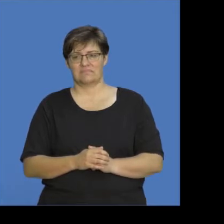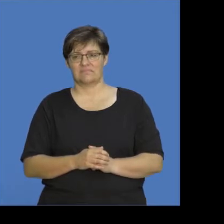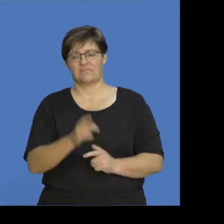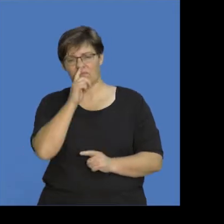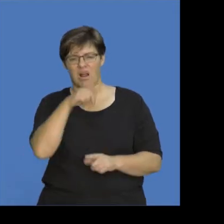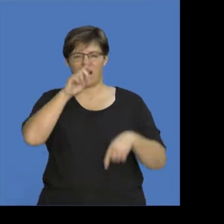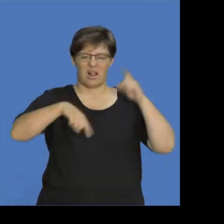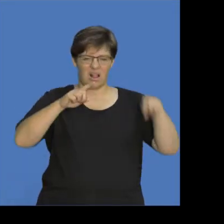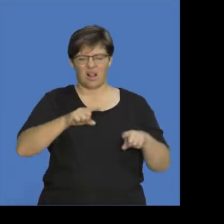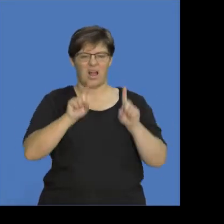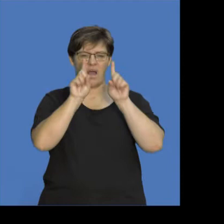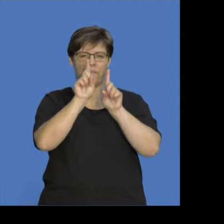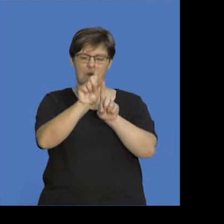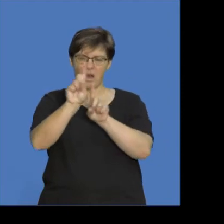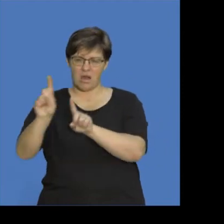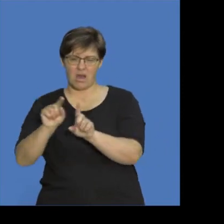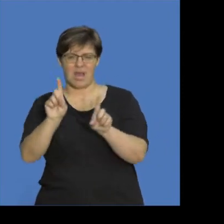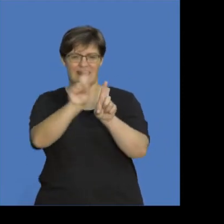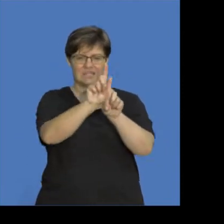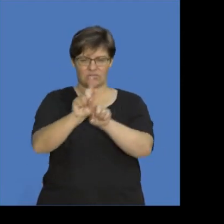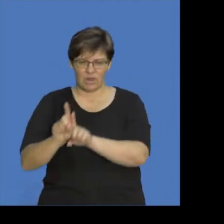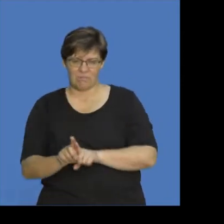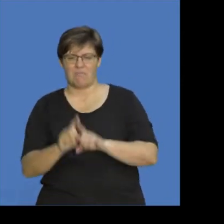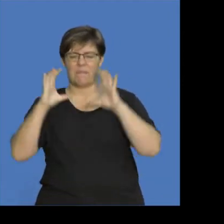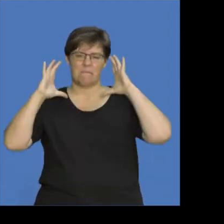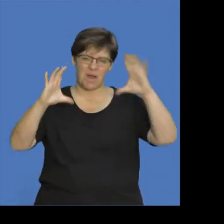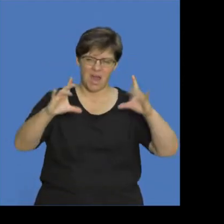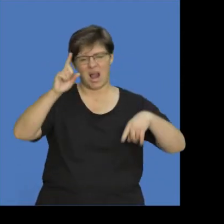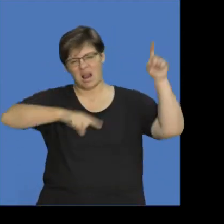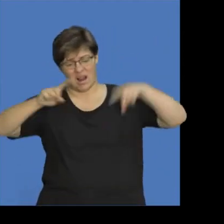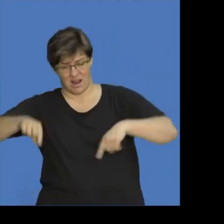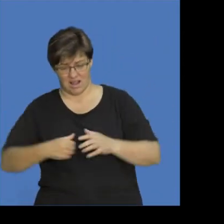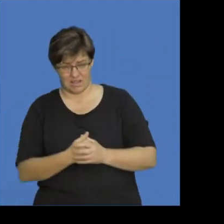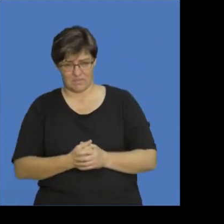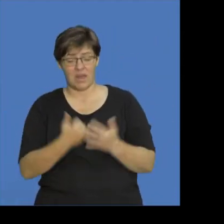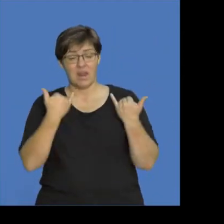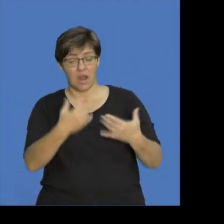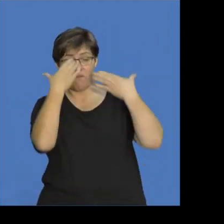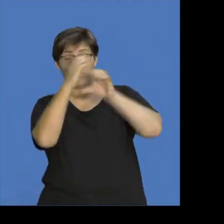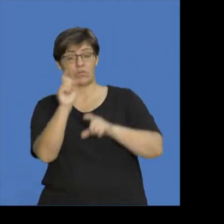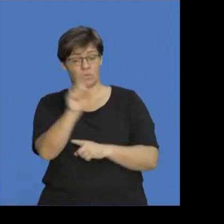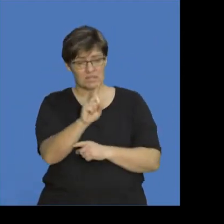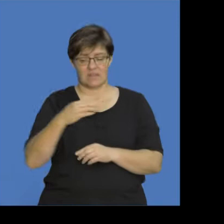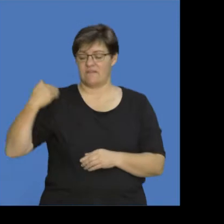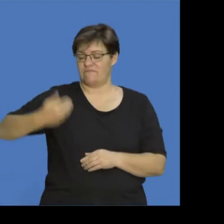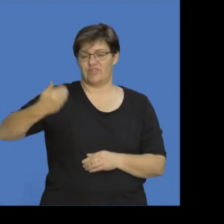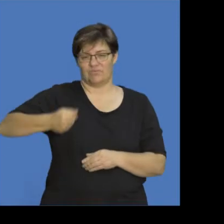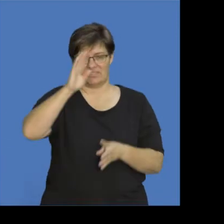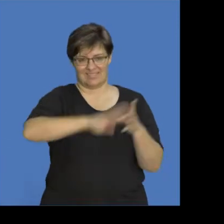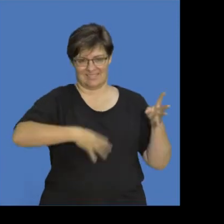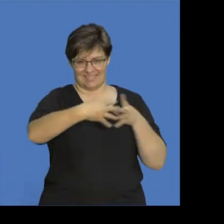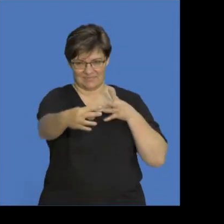so we look at bar graph, histogram, pie chart. Now we're going to focus on the frequency